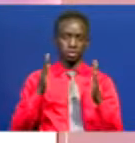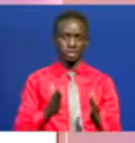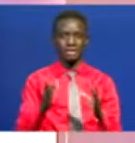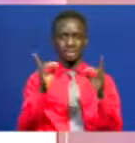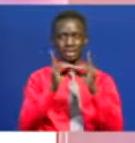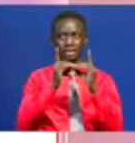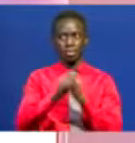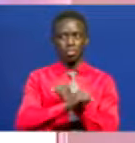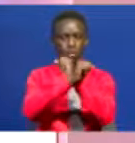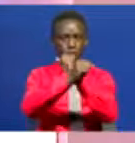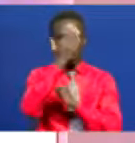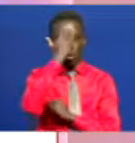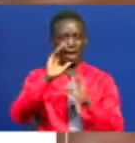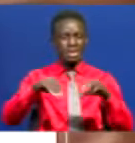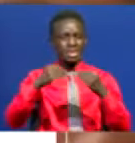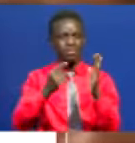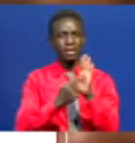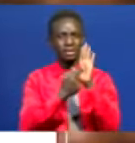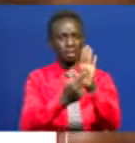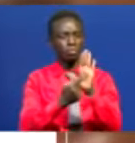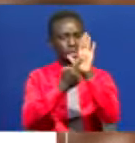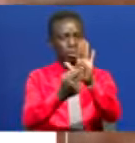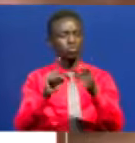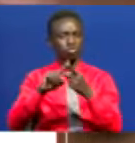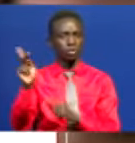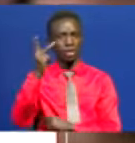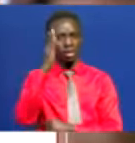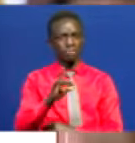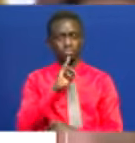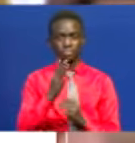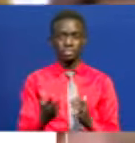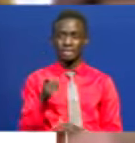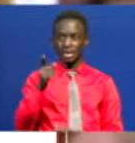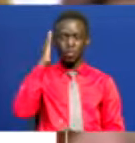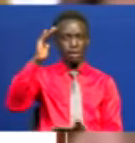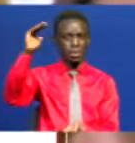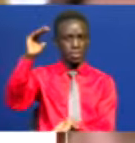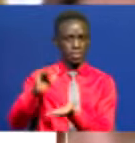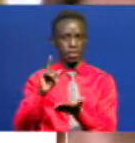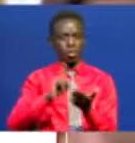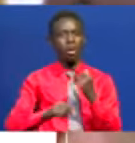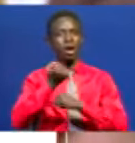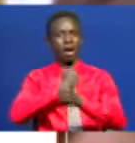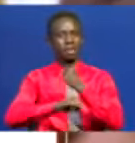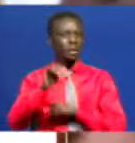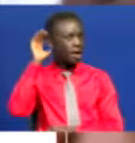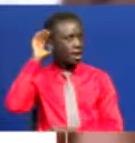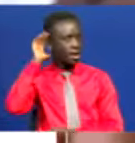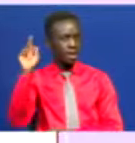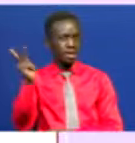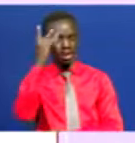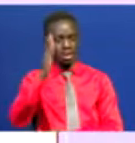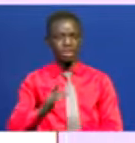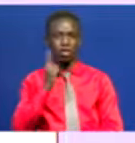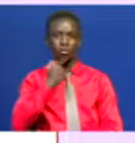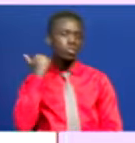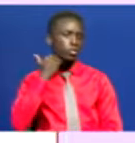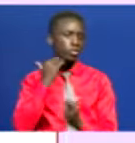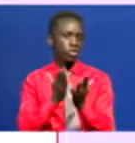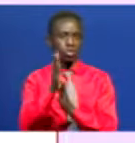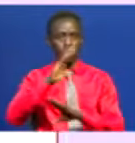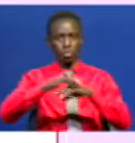kwa wananchi, akisisitiza kwamba zitasaidia kupunguza visa vya Wakenya wanaolaghaiwa kupitia mitandao. And this is cut